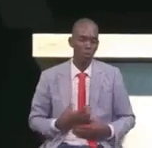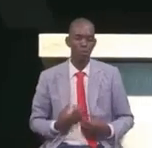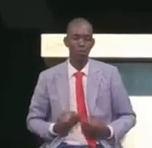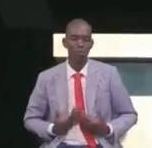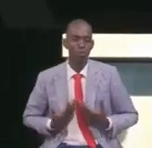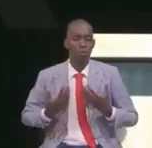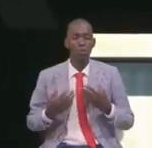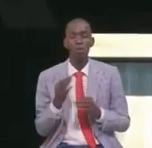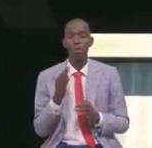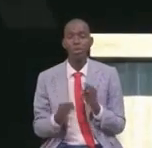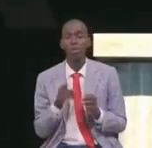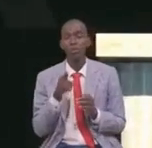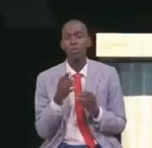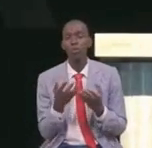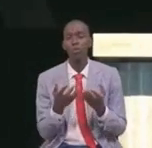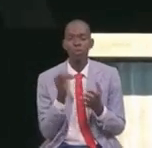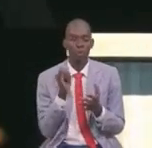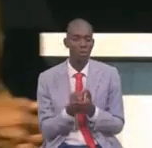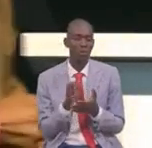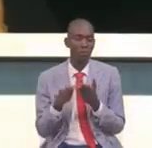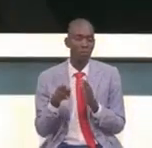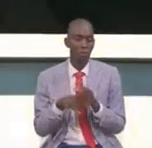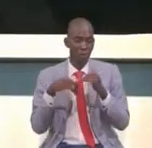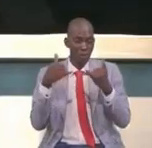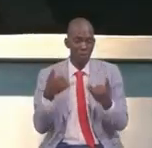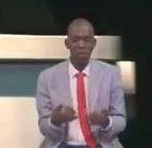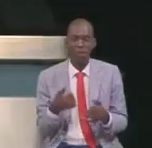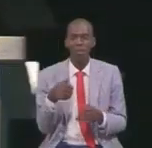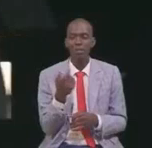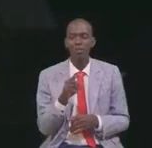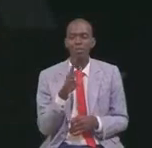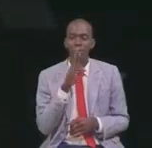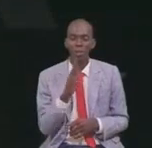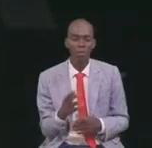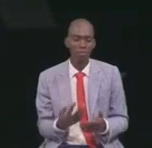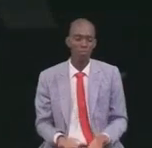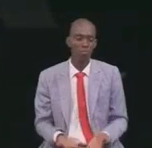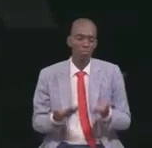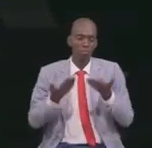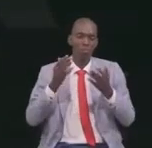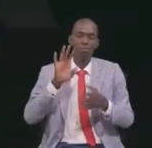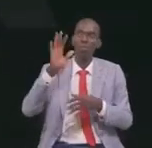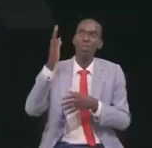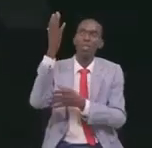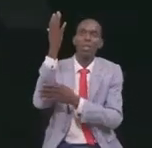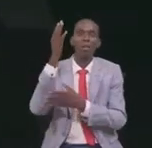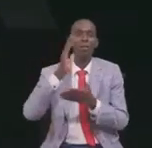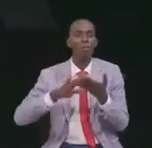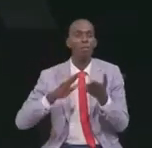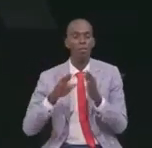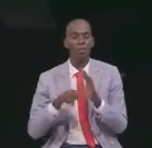want that forgiveness now, anywhere you are, raise up your hand. Forgiveness